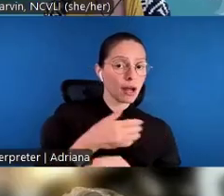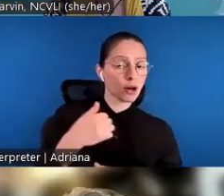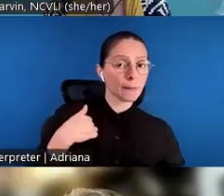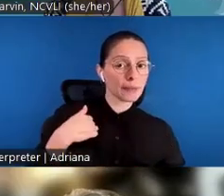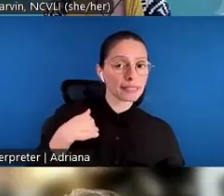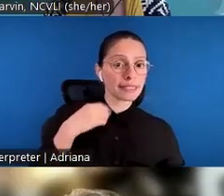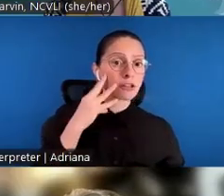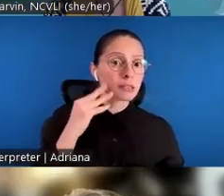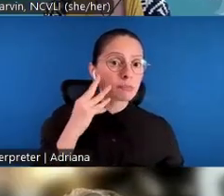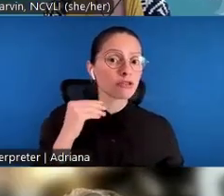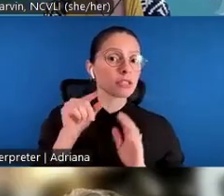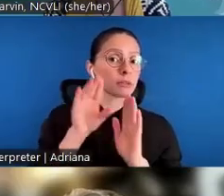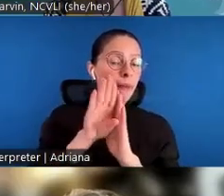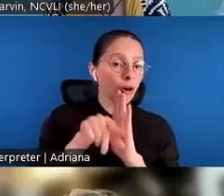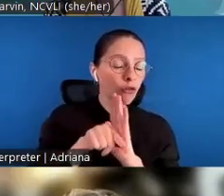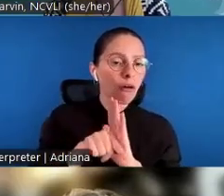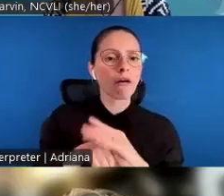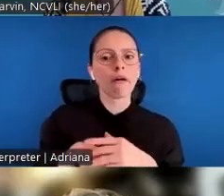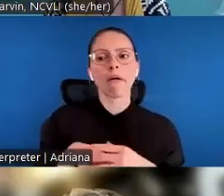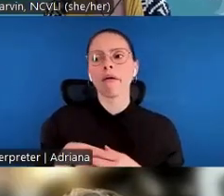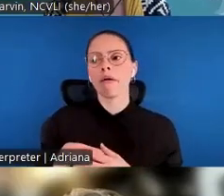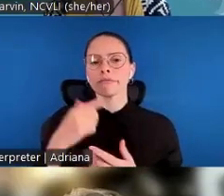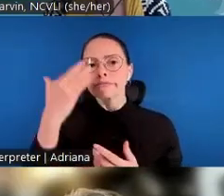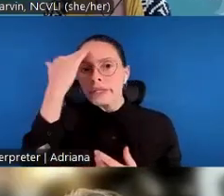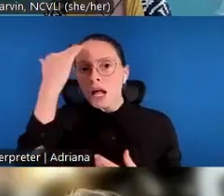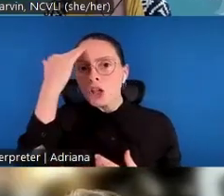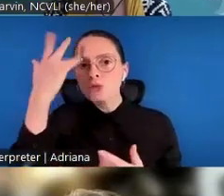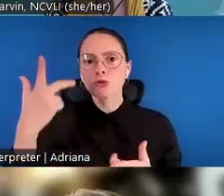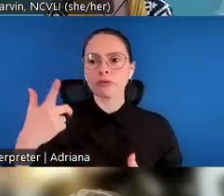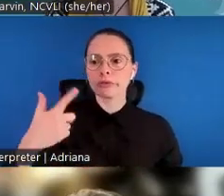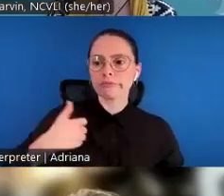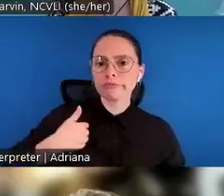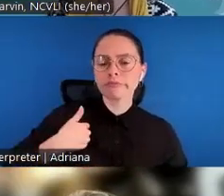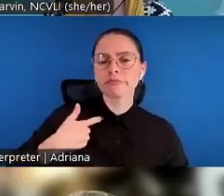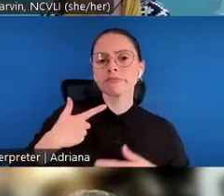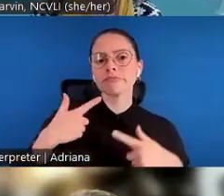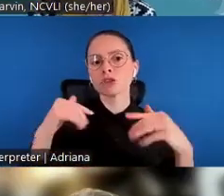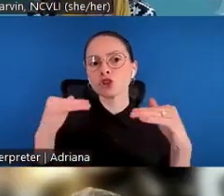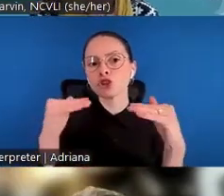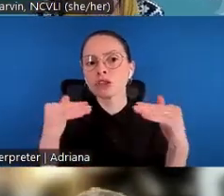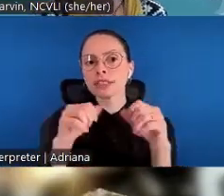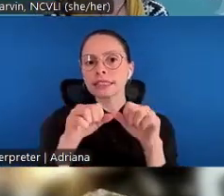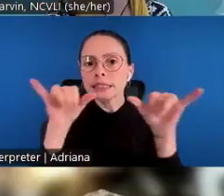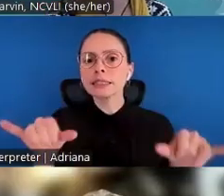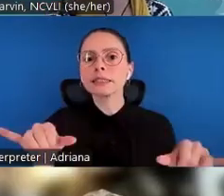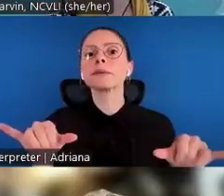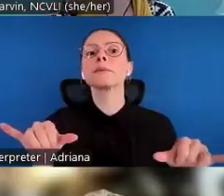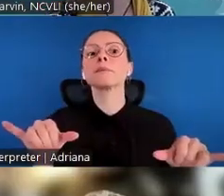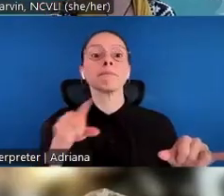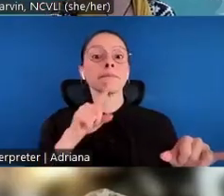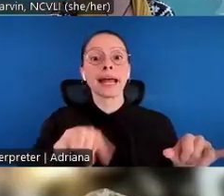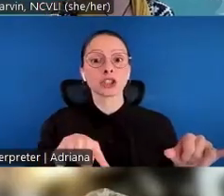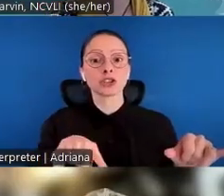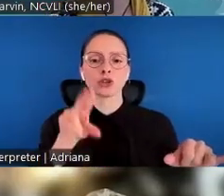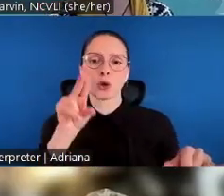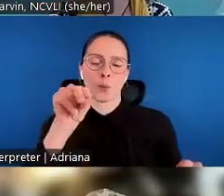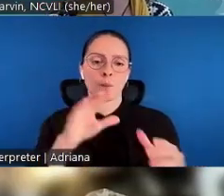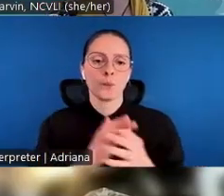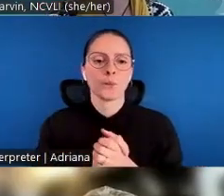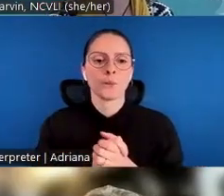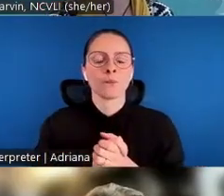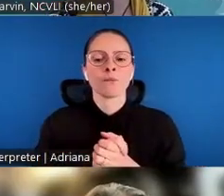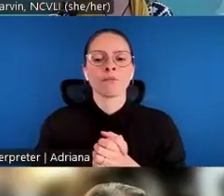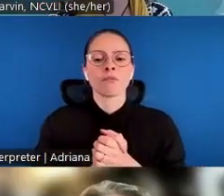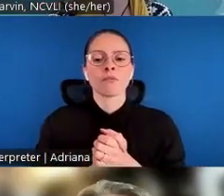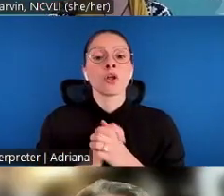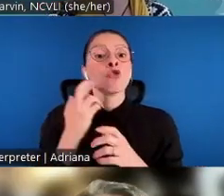or background? Do you have to be knowledgeable about the military justice system? The answer to that question is no. And the